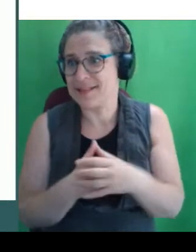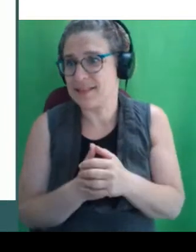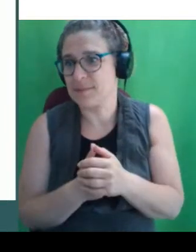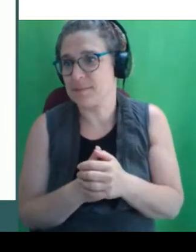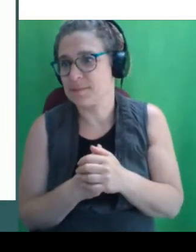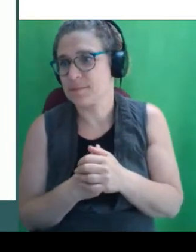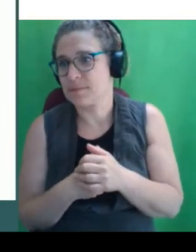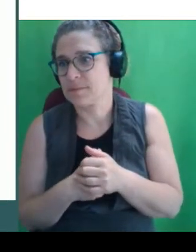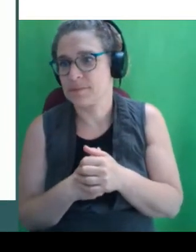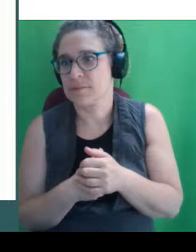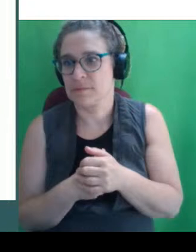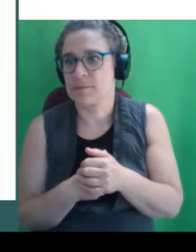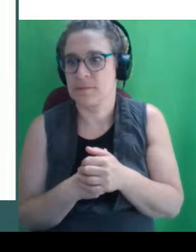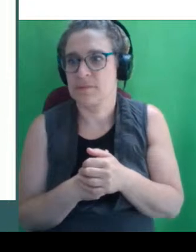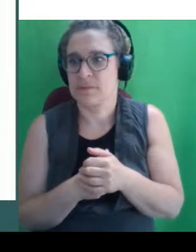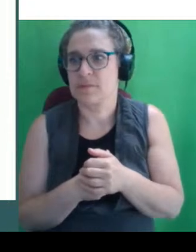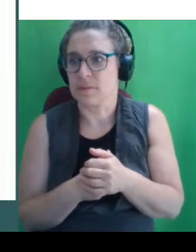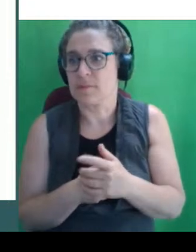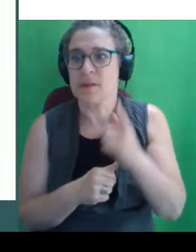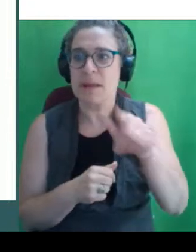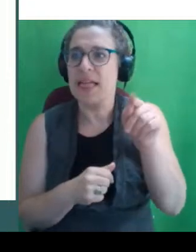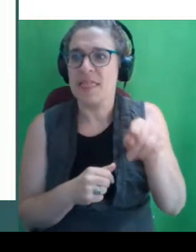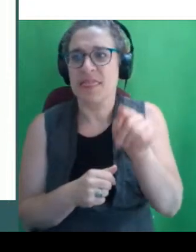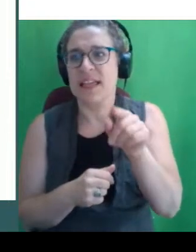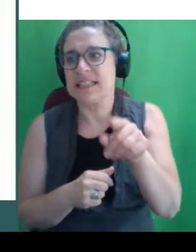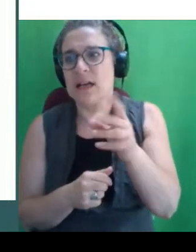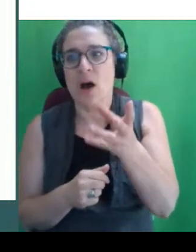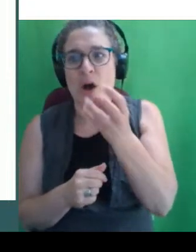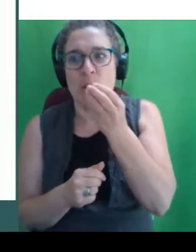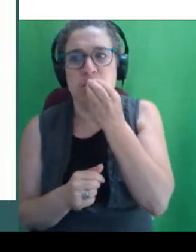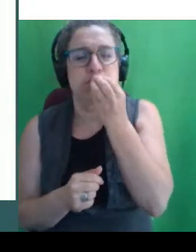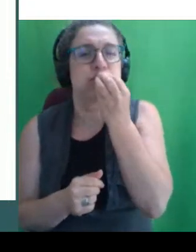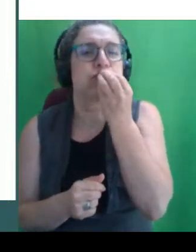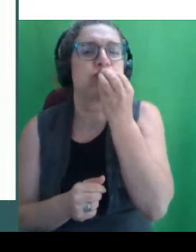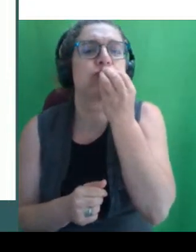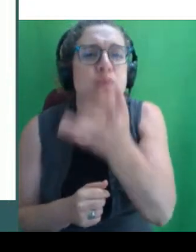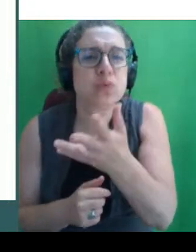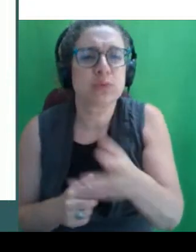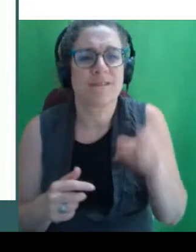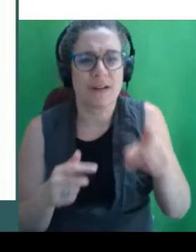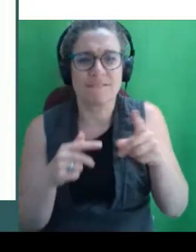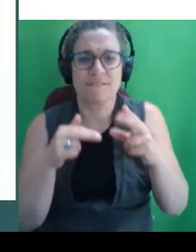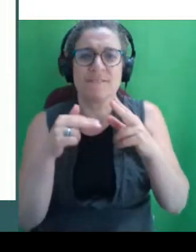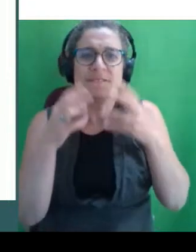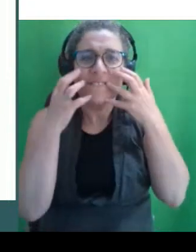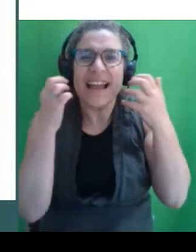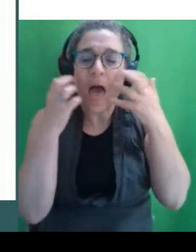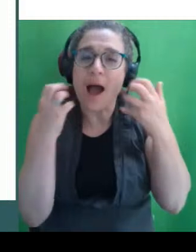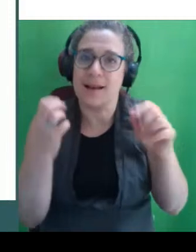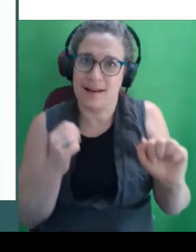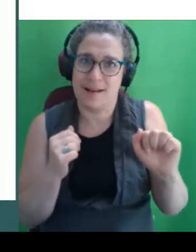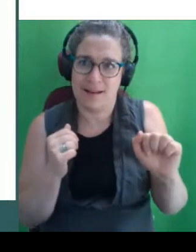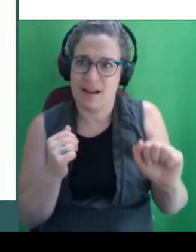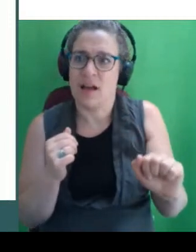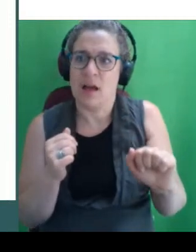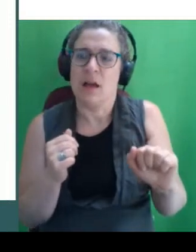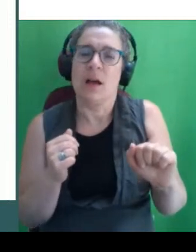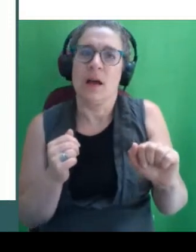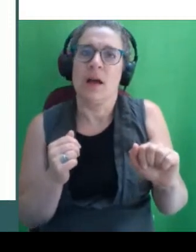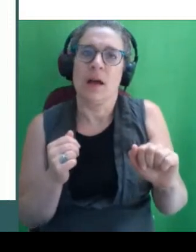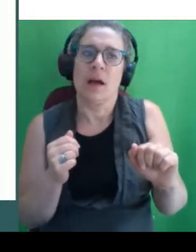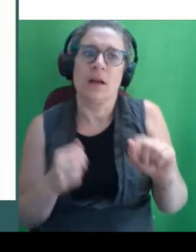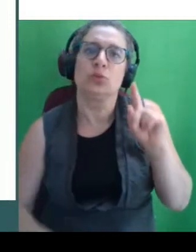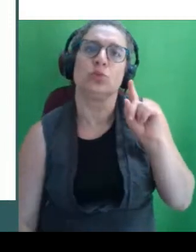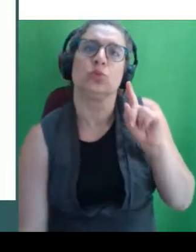These beautiful little feline creatures, what are the problems? Well, we know that cats